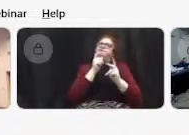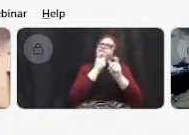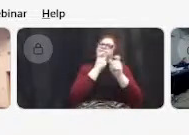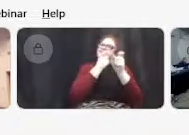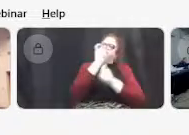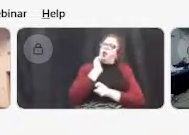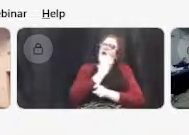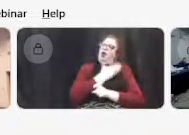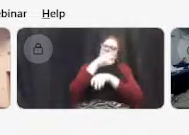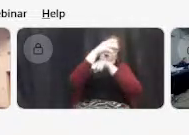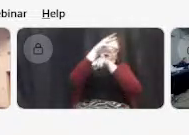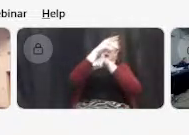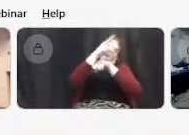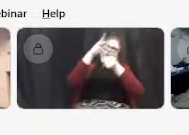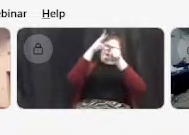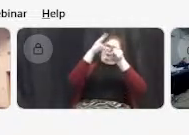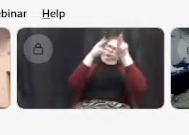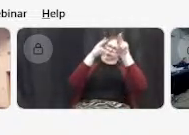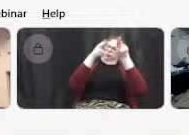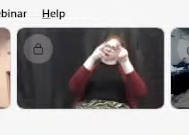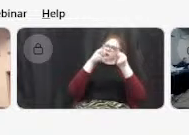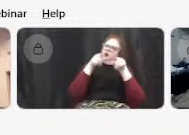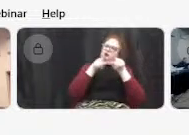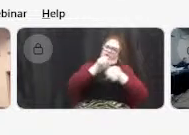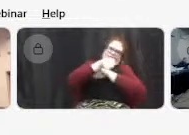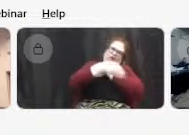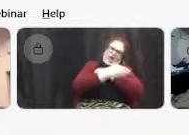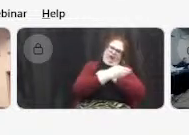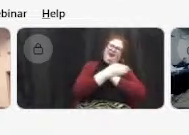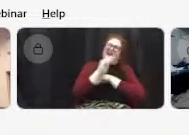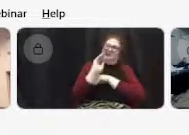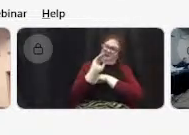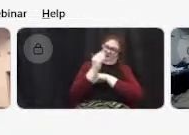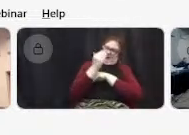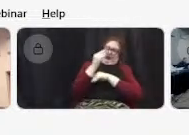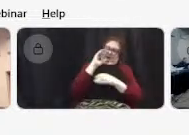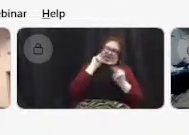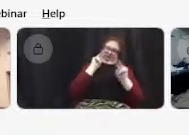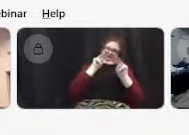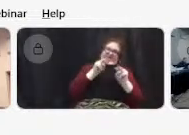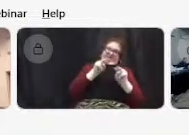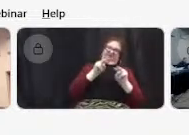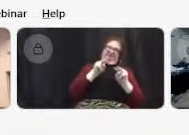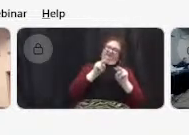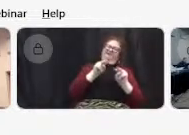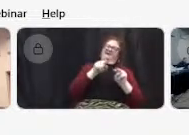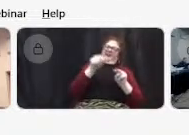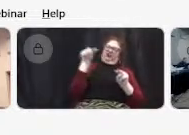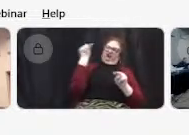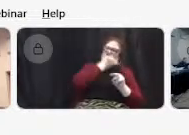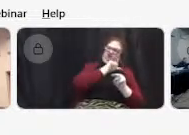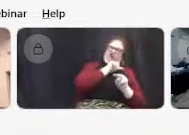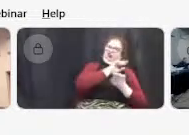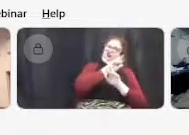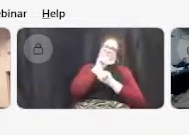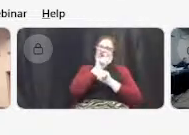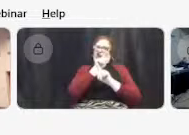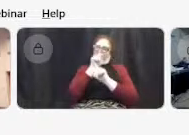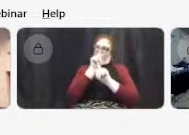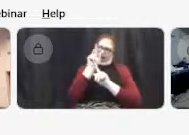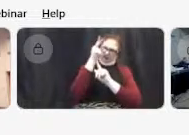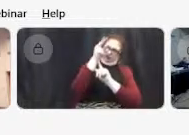seemed inebriated. I have a lot of concern about this. The zoning for this area